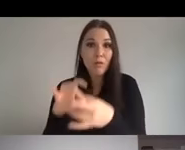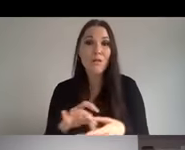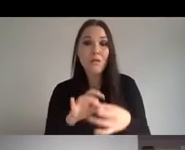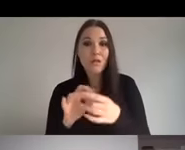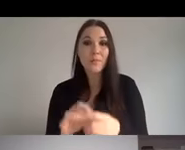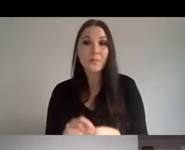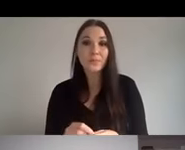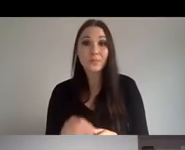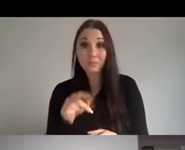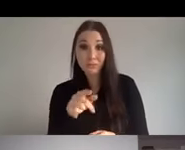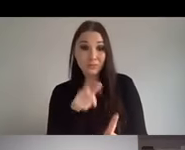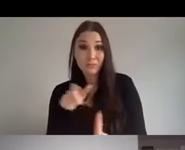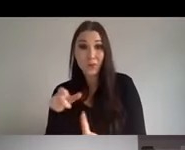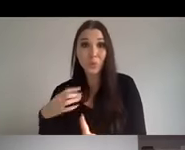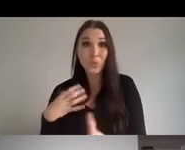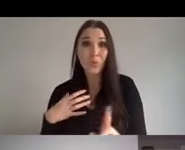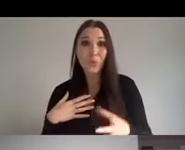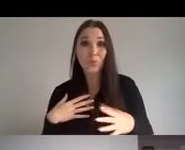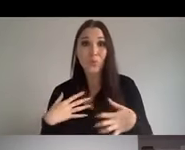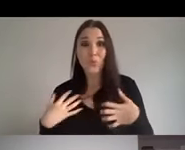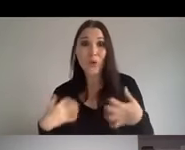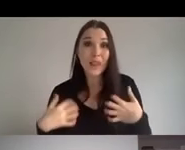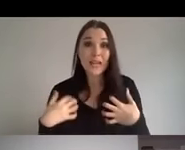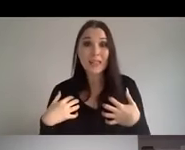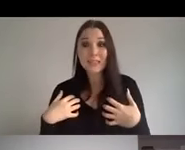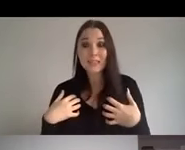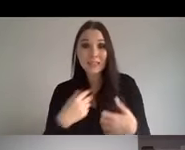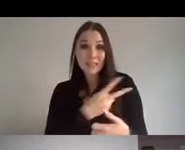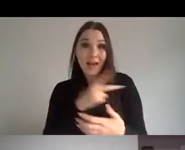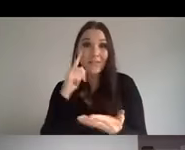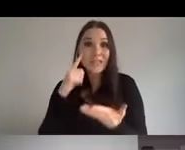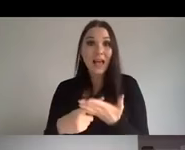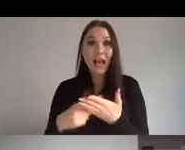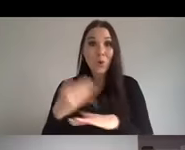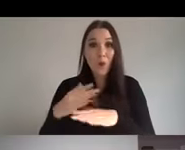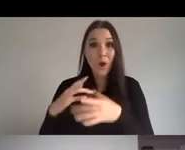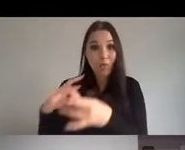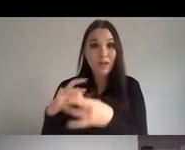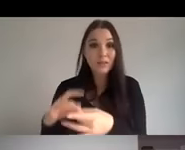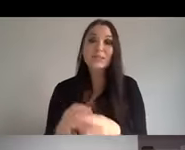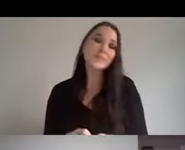he willing to make stuff beside work with us and all that things? So yeah.